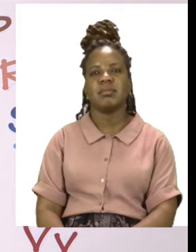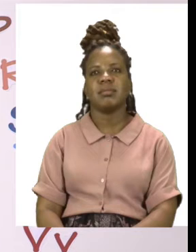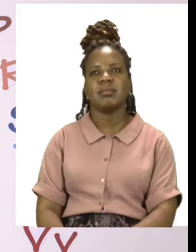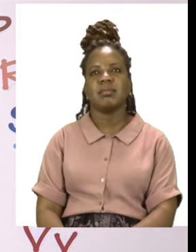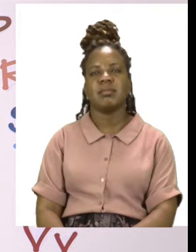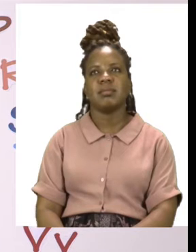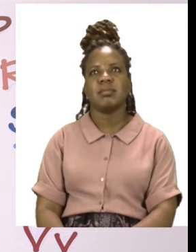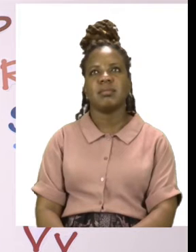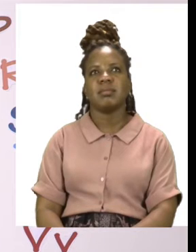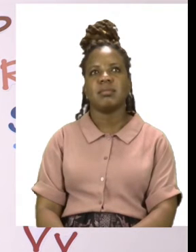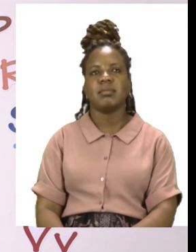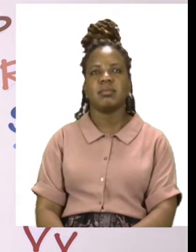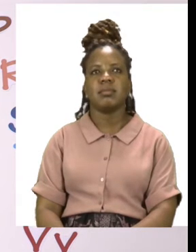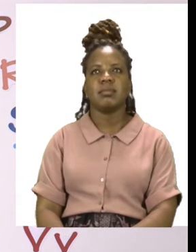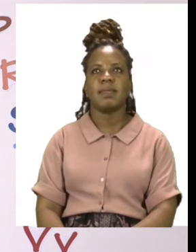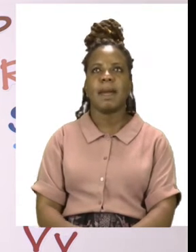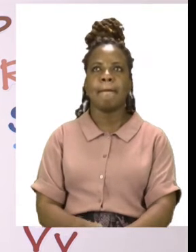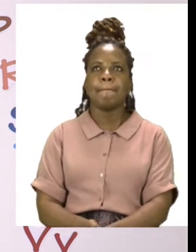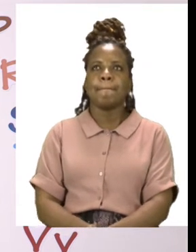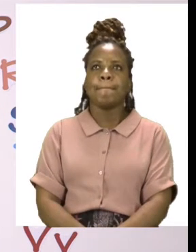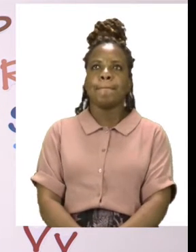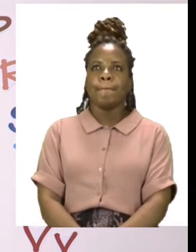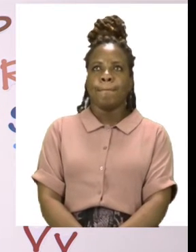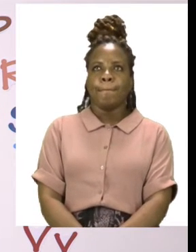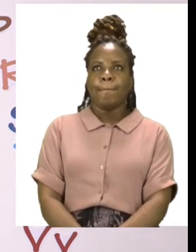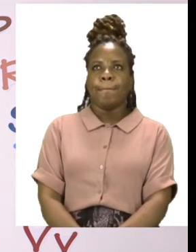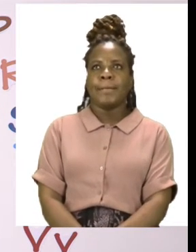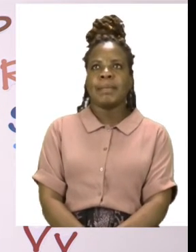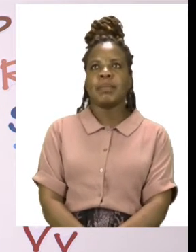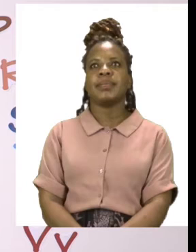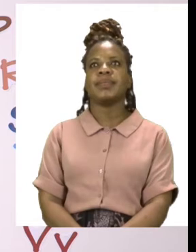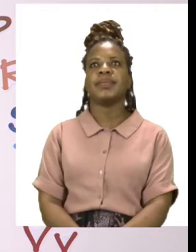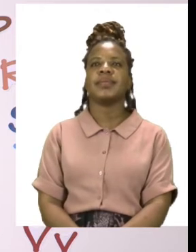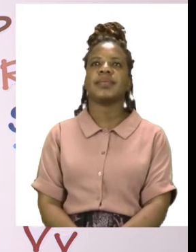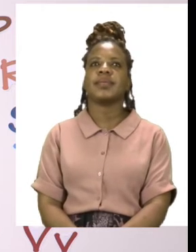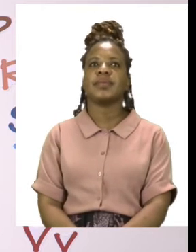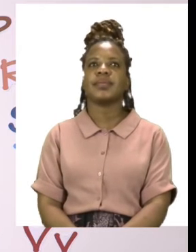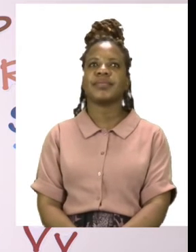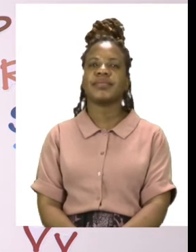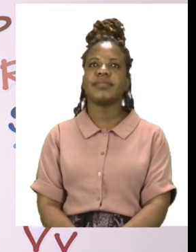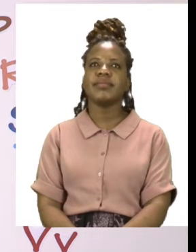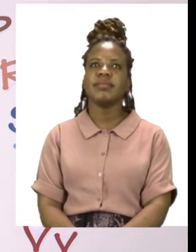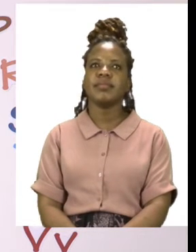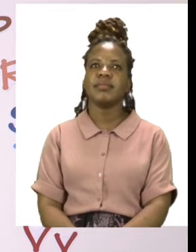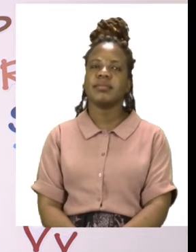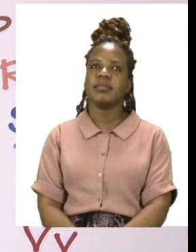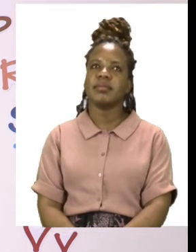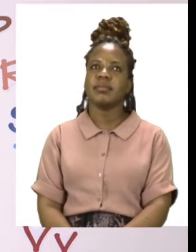Groceries. Now, how many syllables are in the word groceries? Let's try and clap them again.